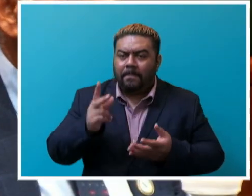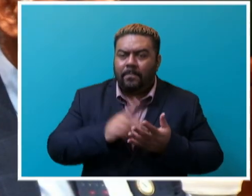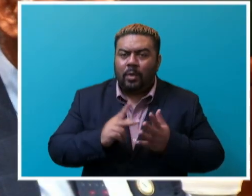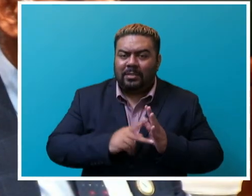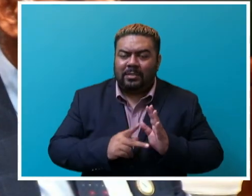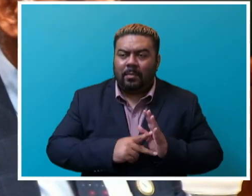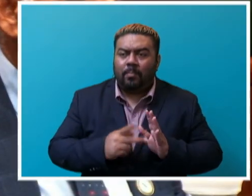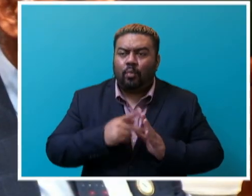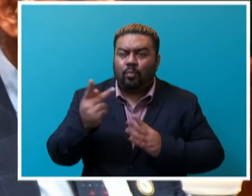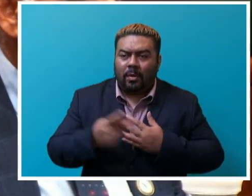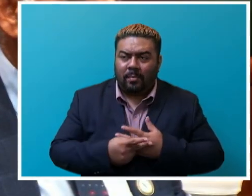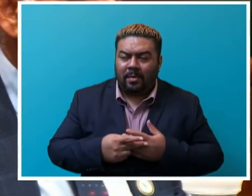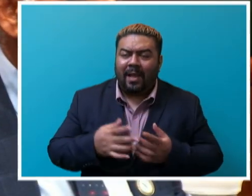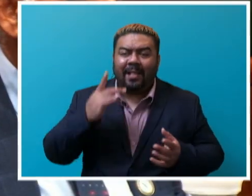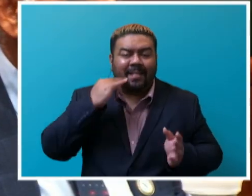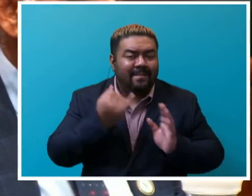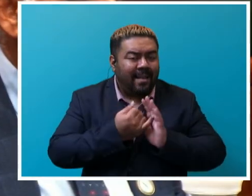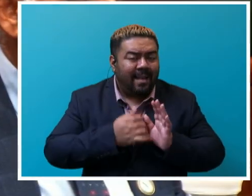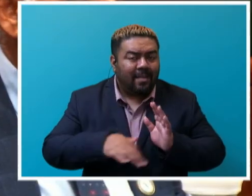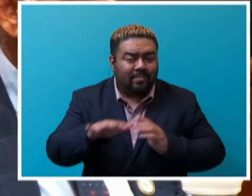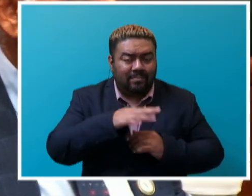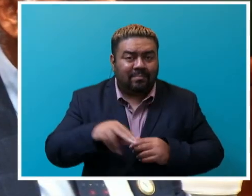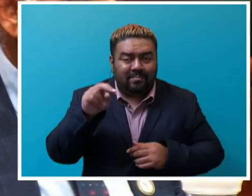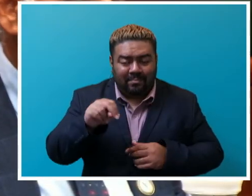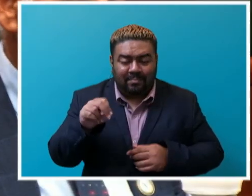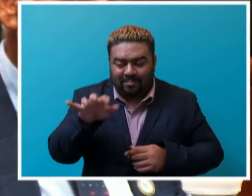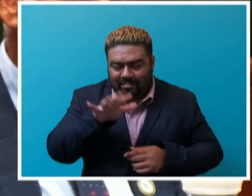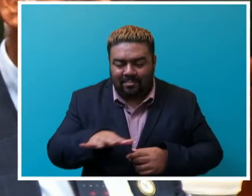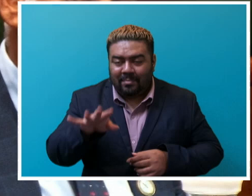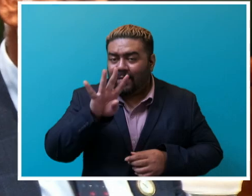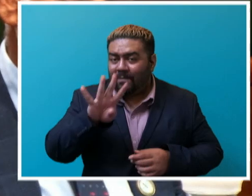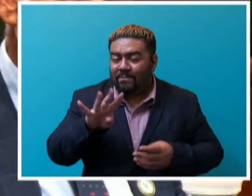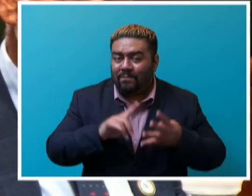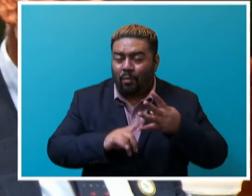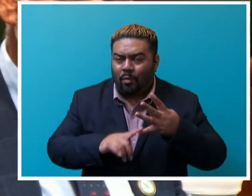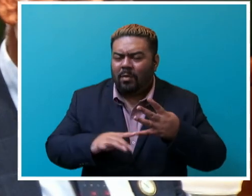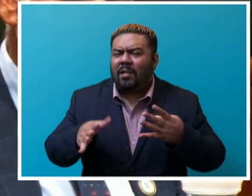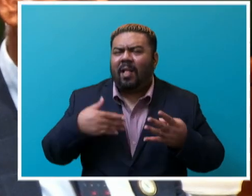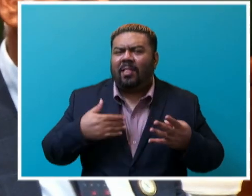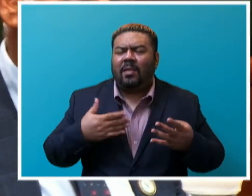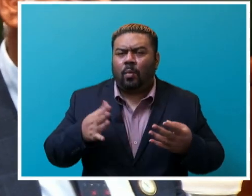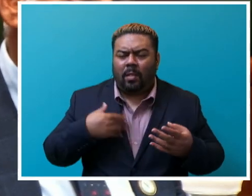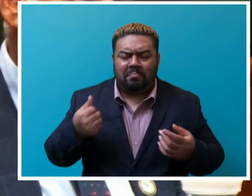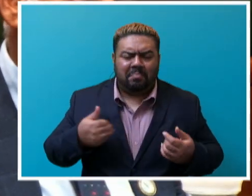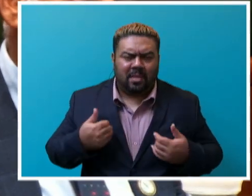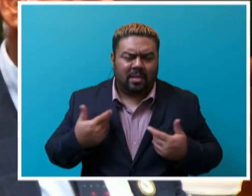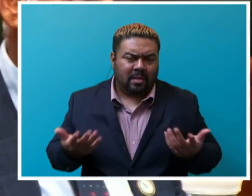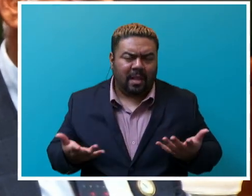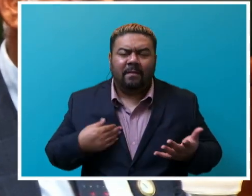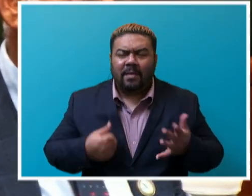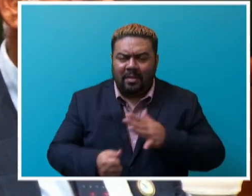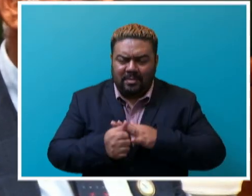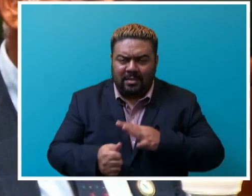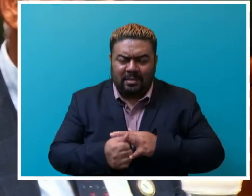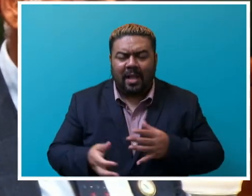measuring progress and identifying areas needing more attention. Four is health and well-being, ensuring persons with disabilities have access to